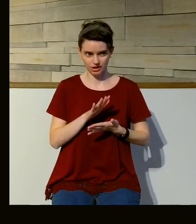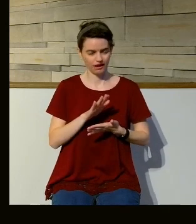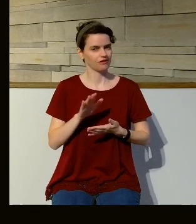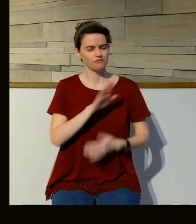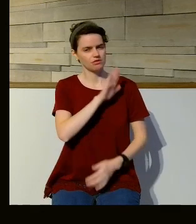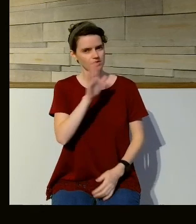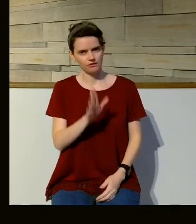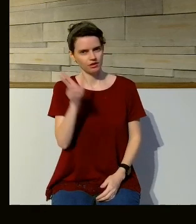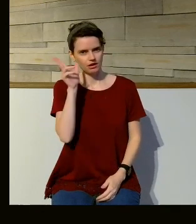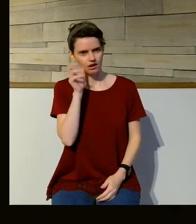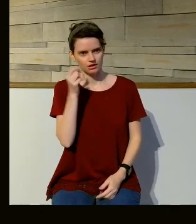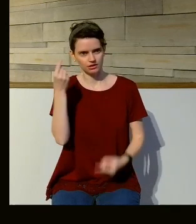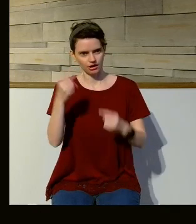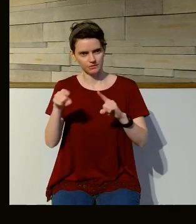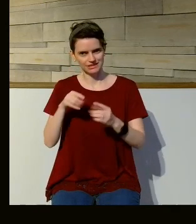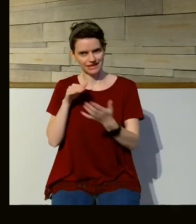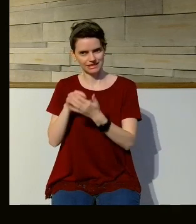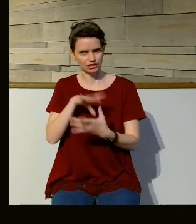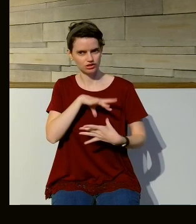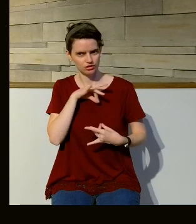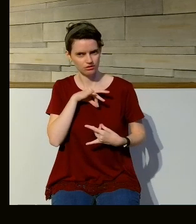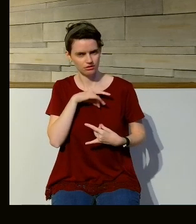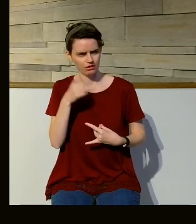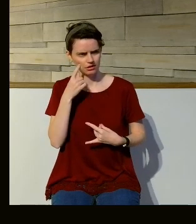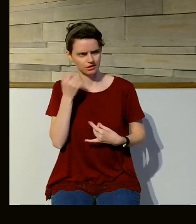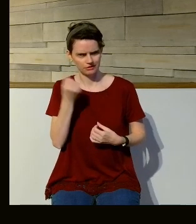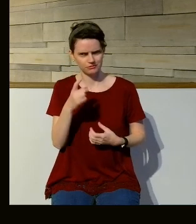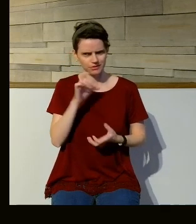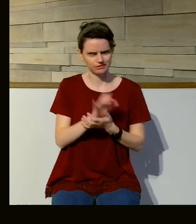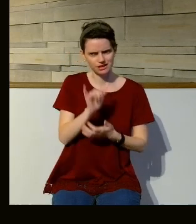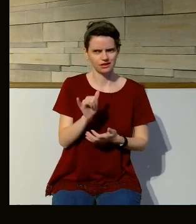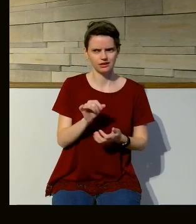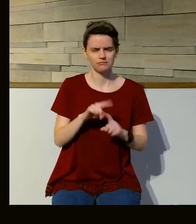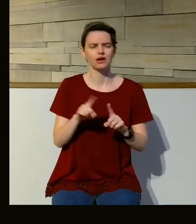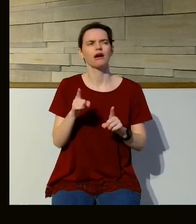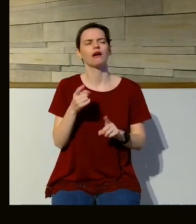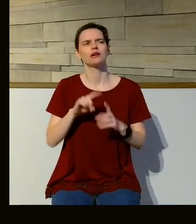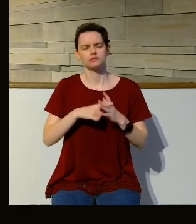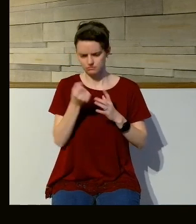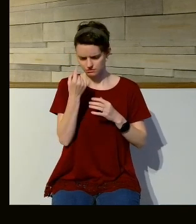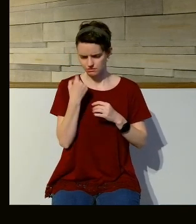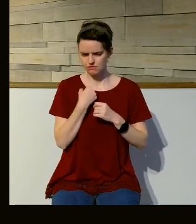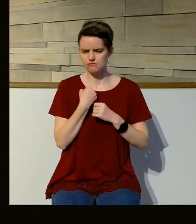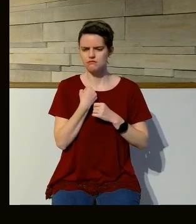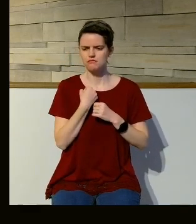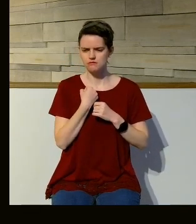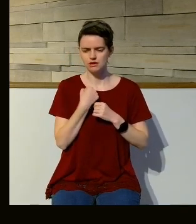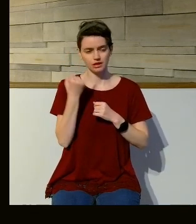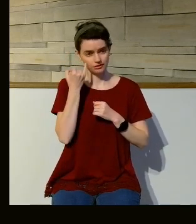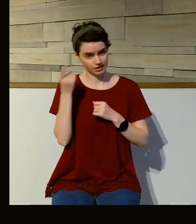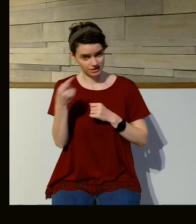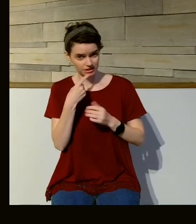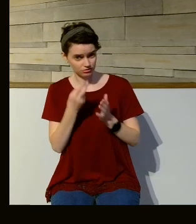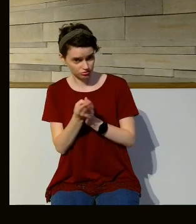heard anyone give an argument against the soul, I thought everyone believed it, but it dawned on me that if what he